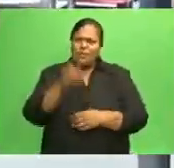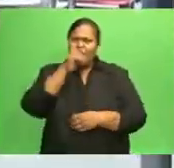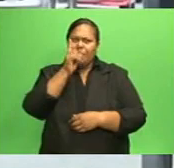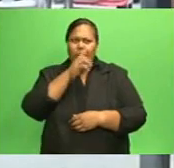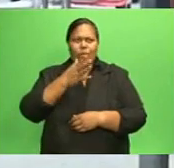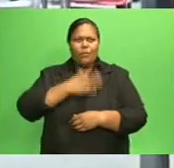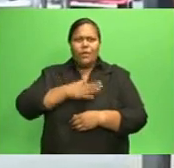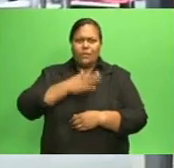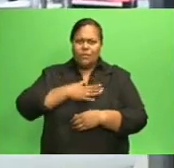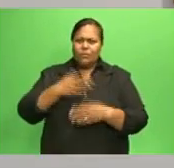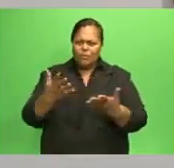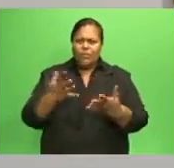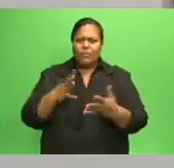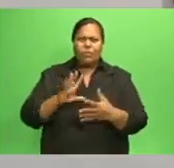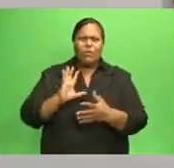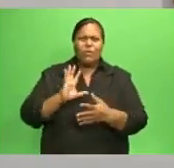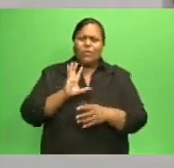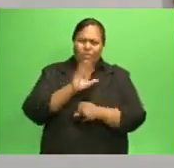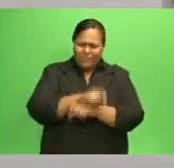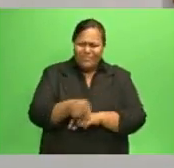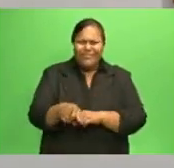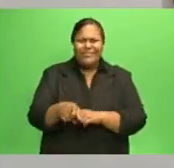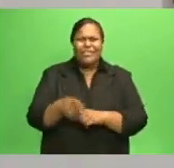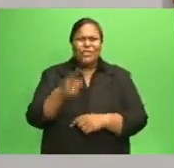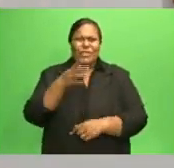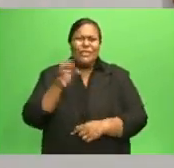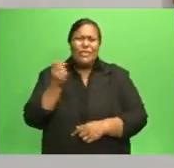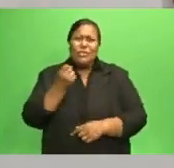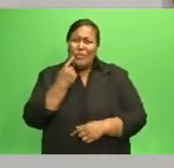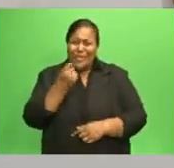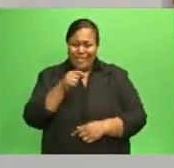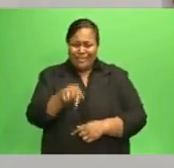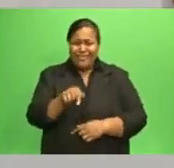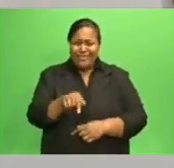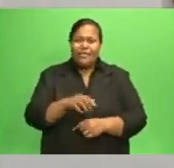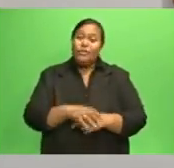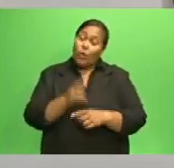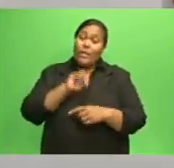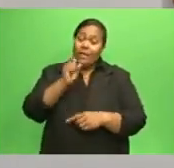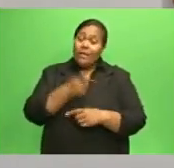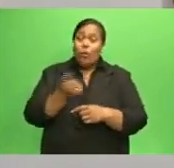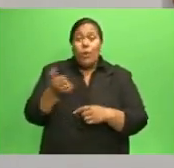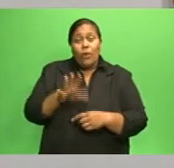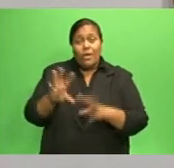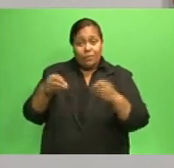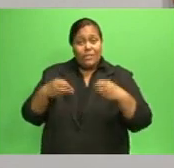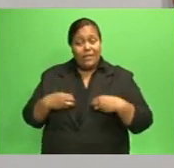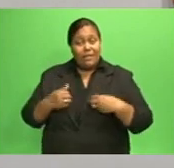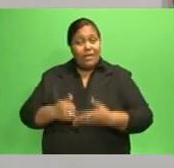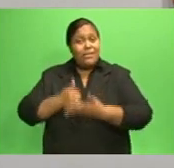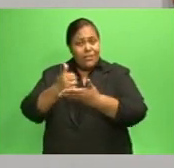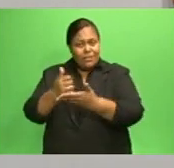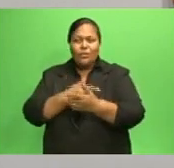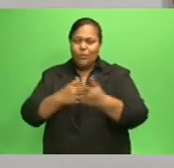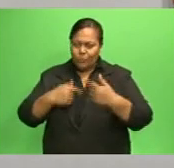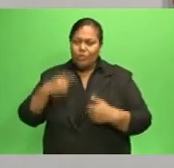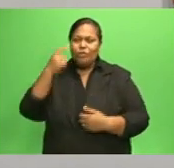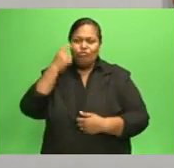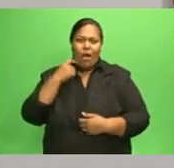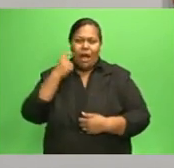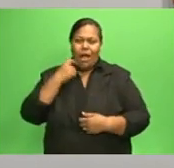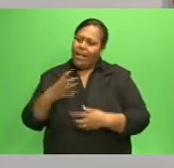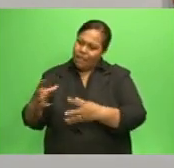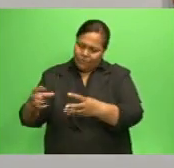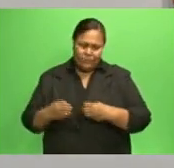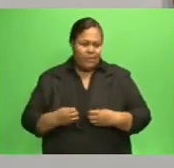advantage of the assistance. If they have already got assisted, we will try to get those assistants back and assist